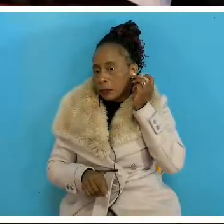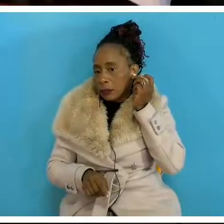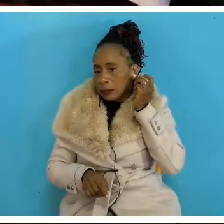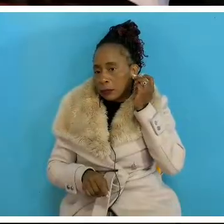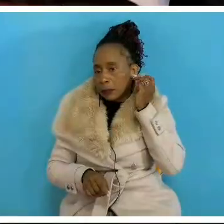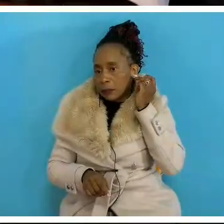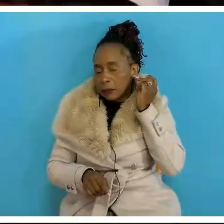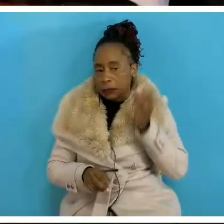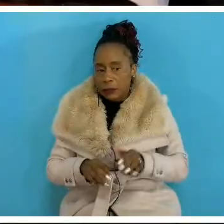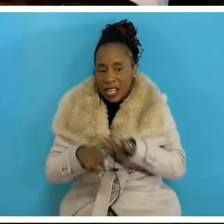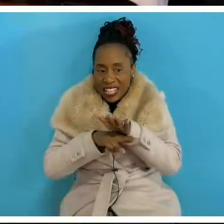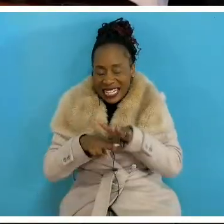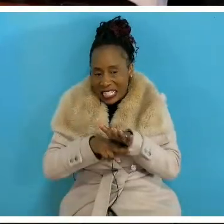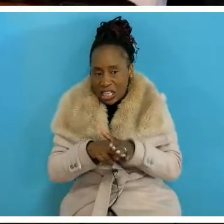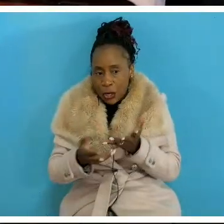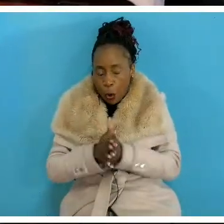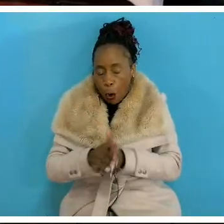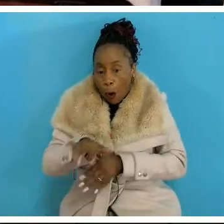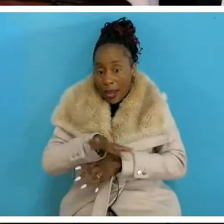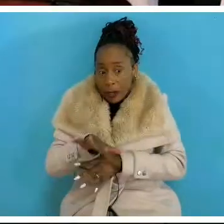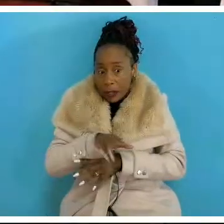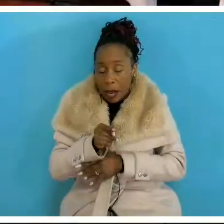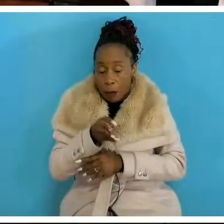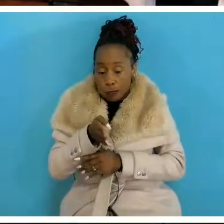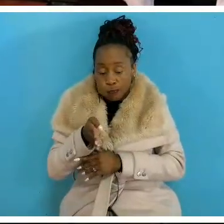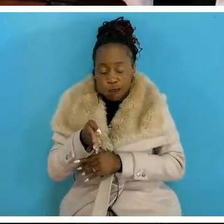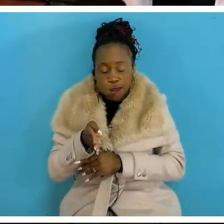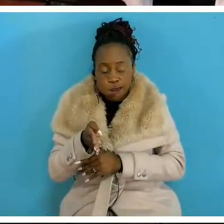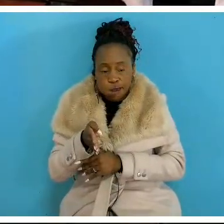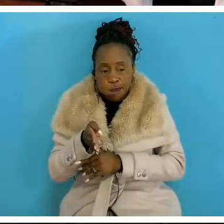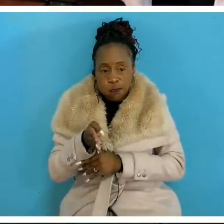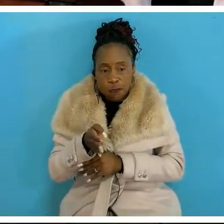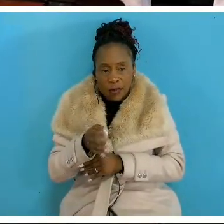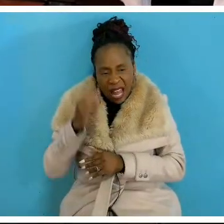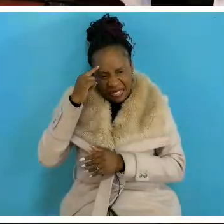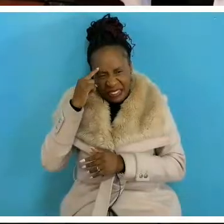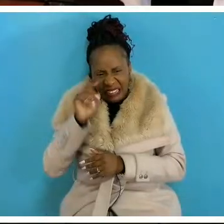the region or the area that you are in. So I think that's